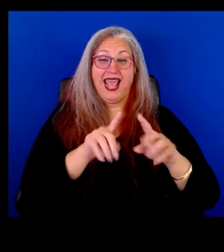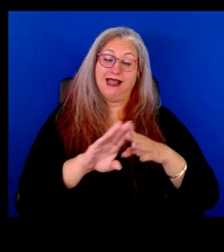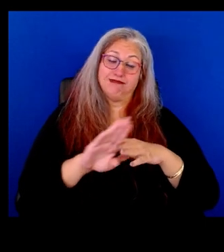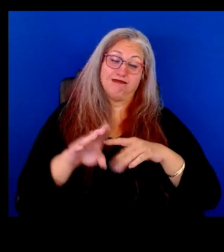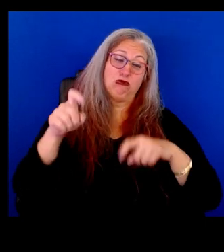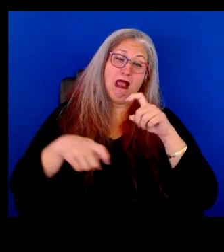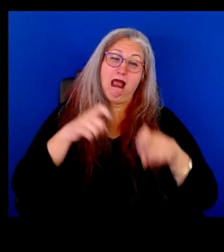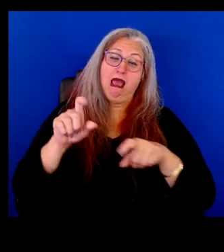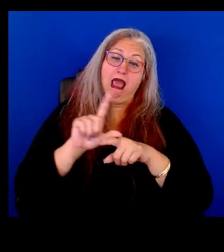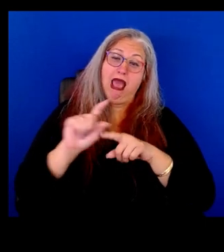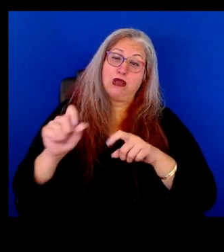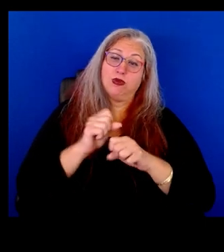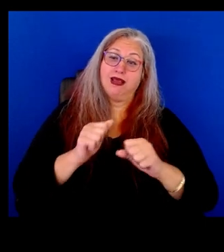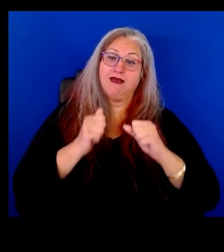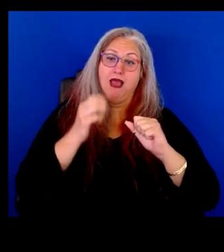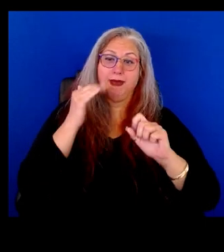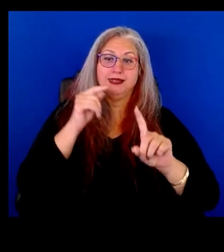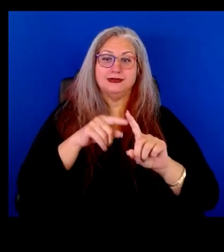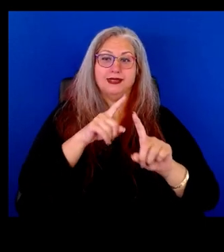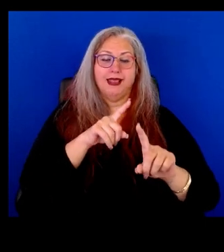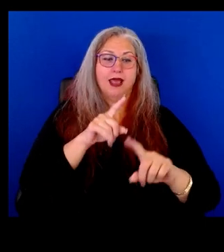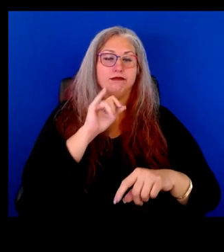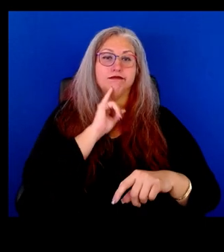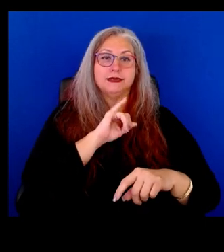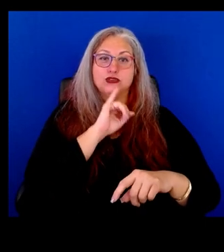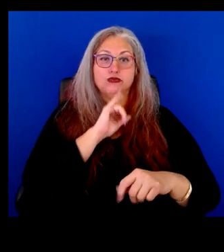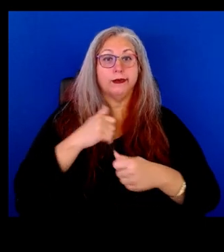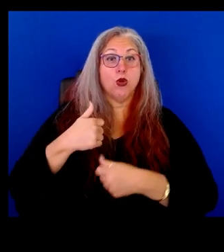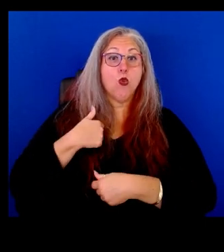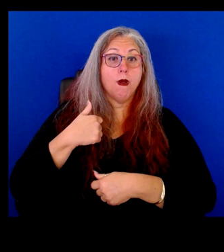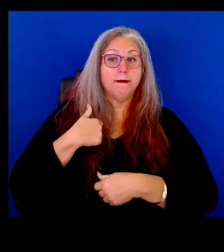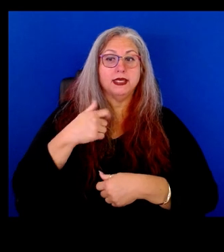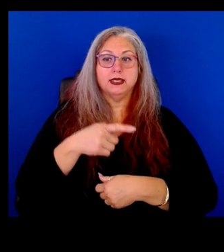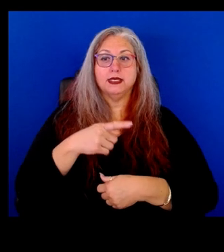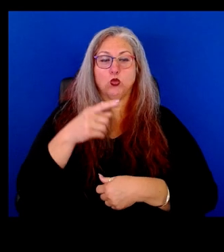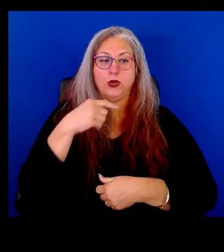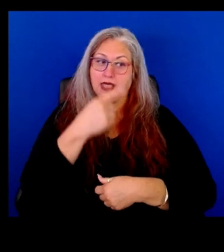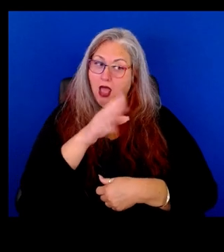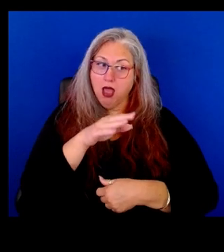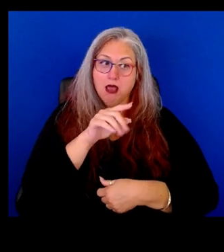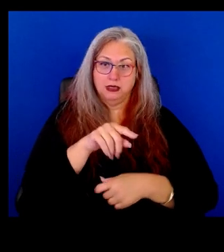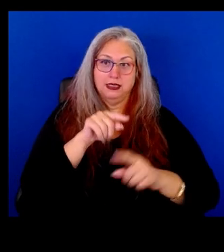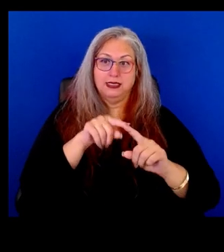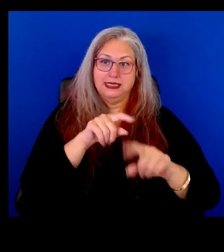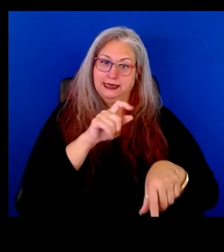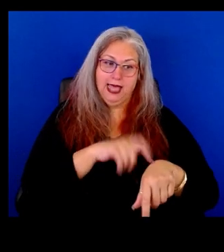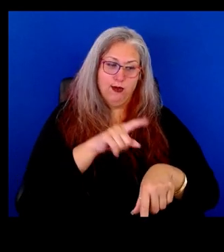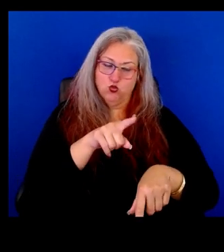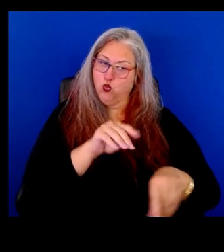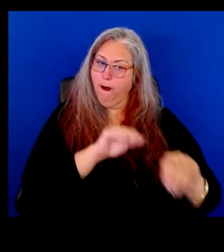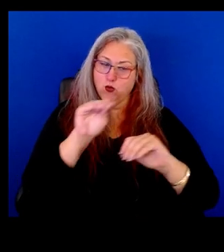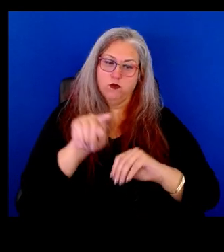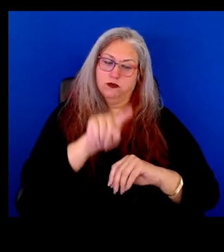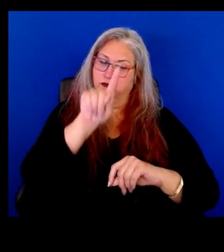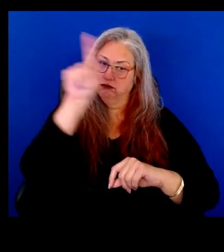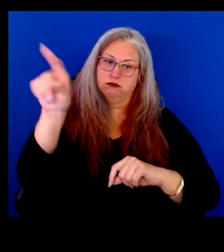running for their lives, because the Israeli army would tell them that it is time for them to